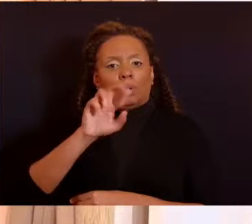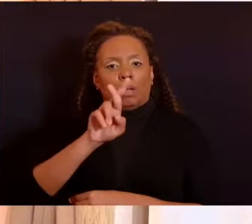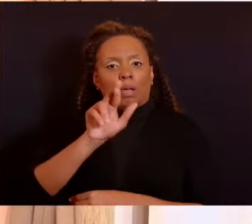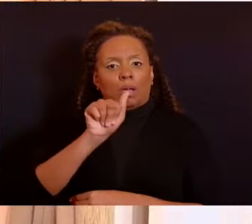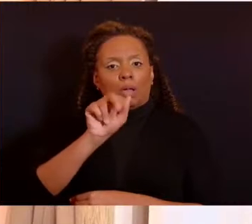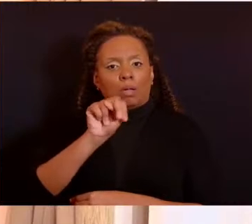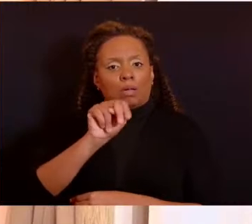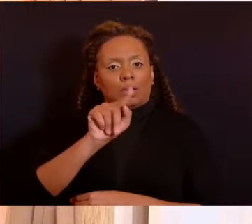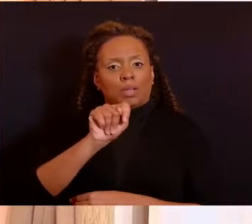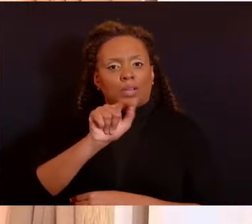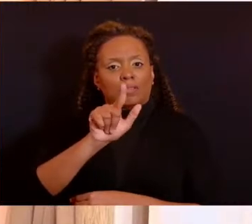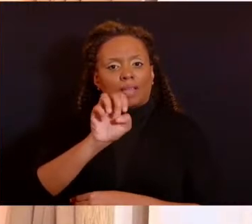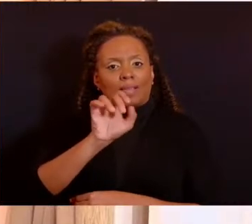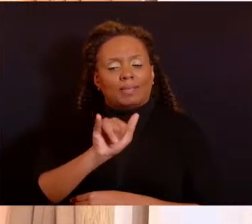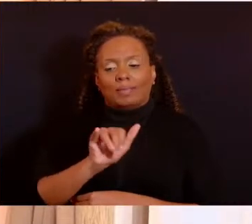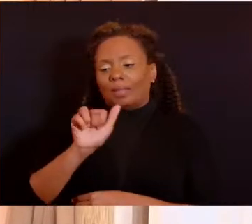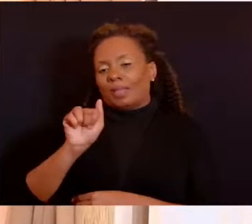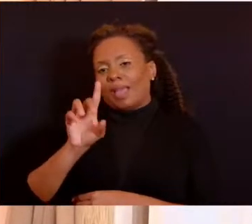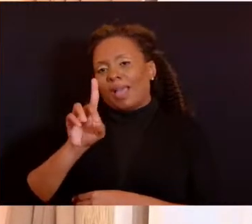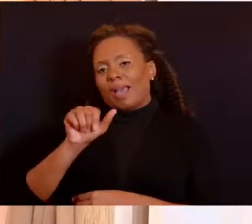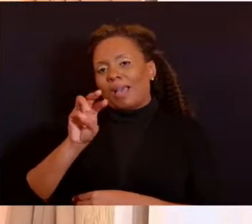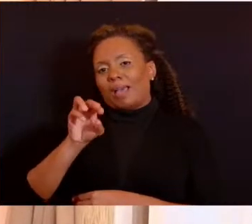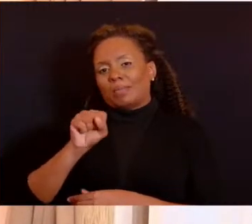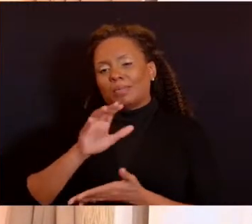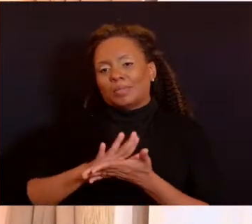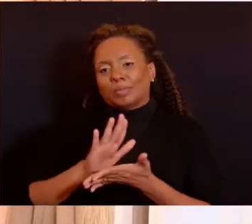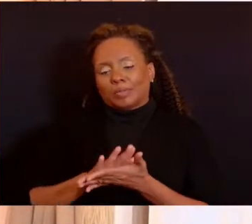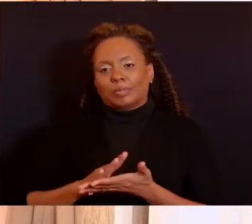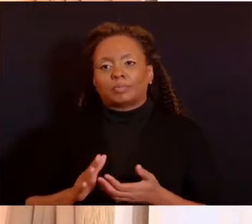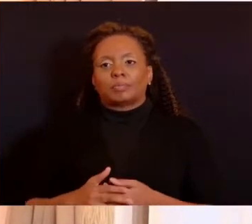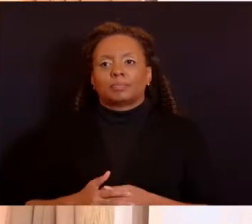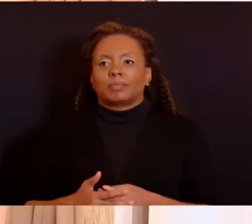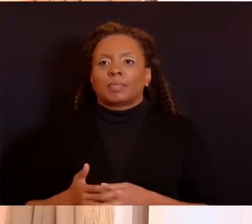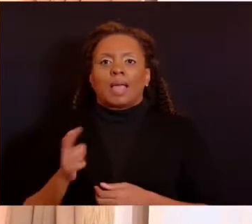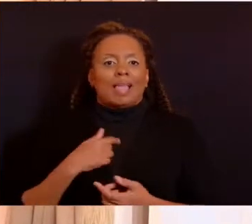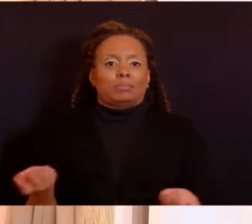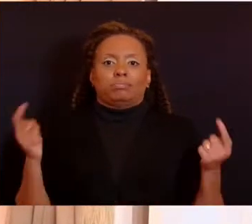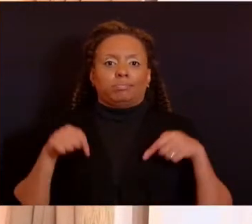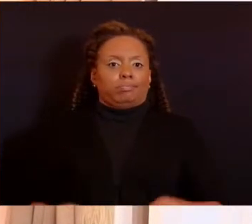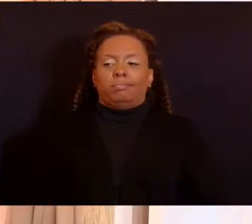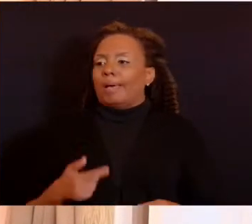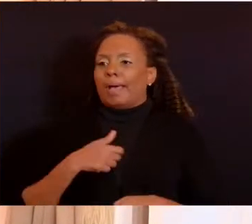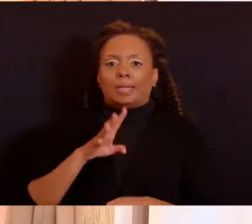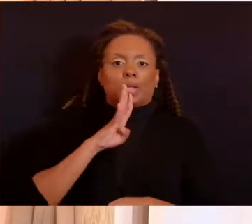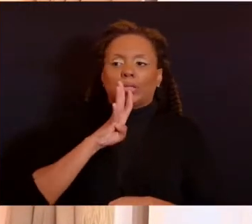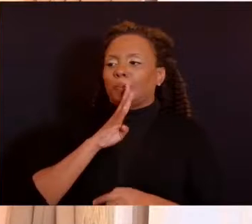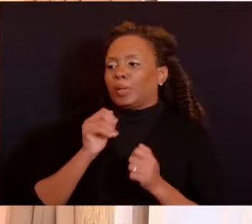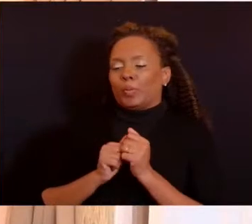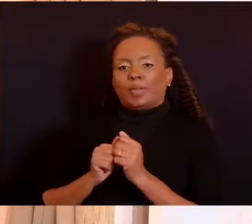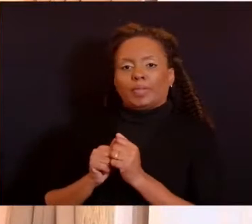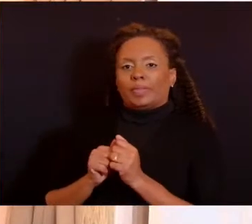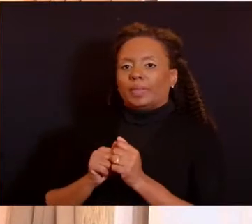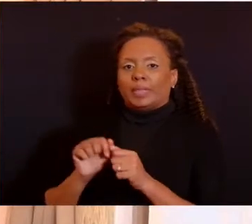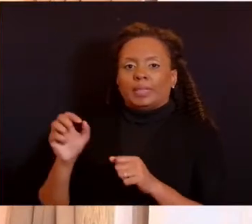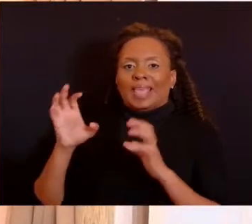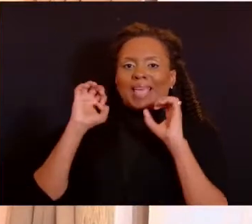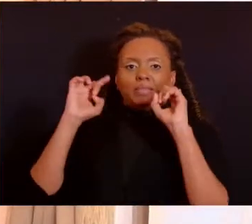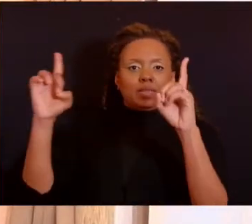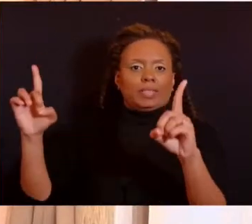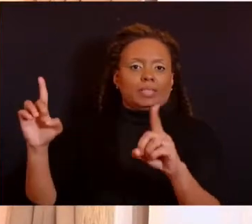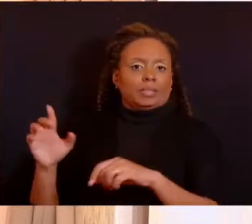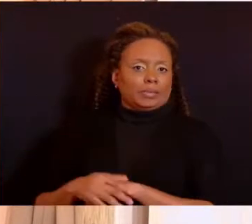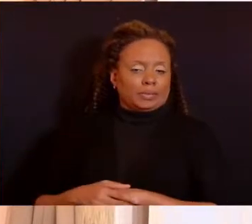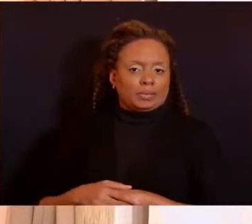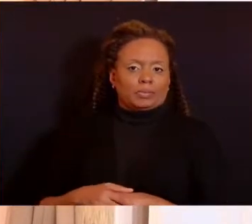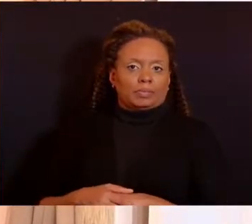on standby for that. Honestly, I came straight here, so I've not been able to speak to her, but I have every reason to believe